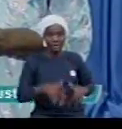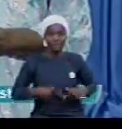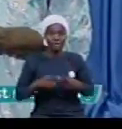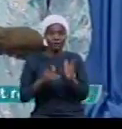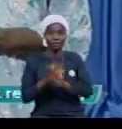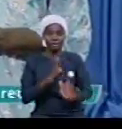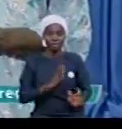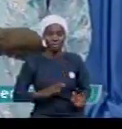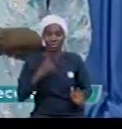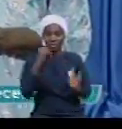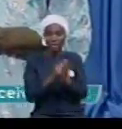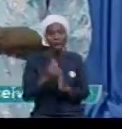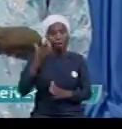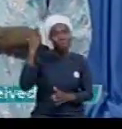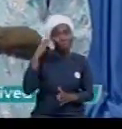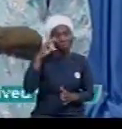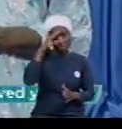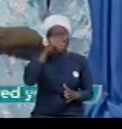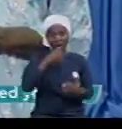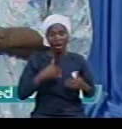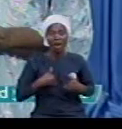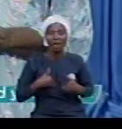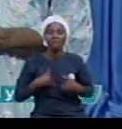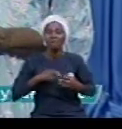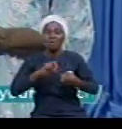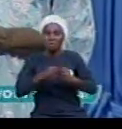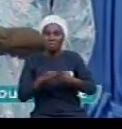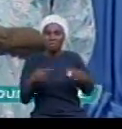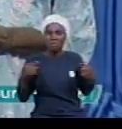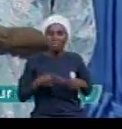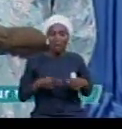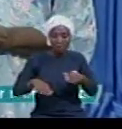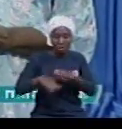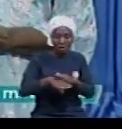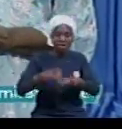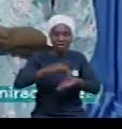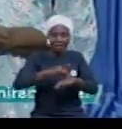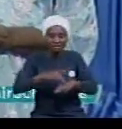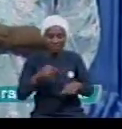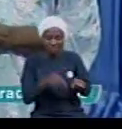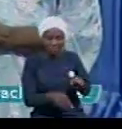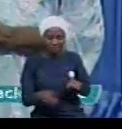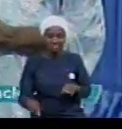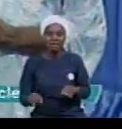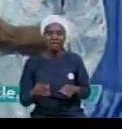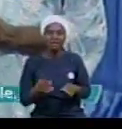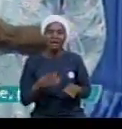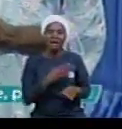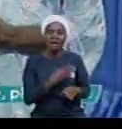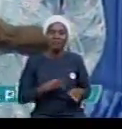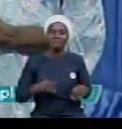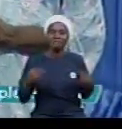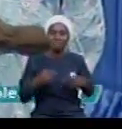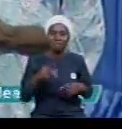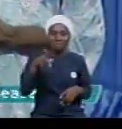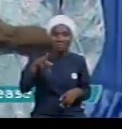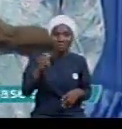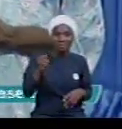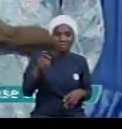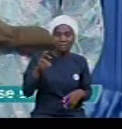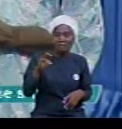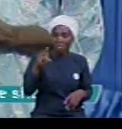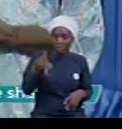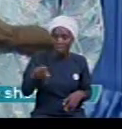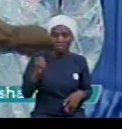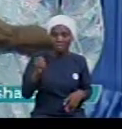said purpose, the sole of his feet will be purposing him. In the night, when he sleeps, there will be pain. The pain will be so